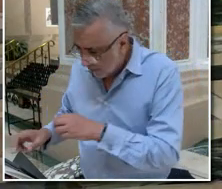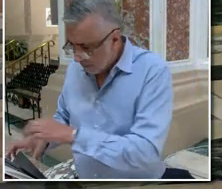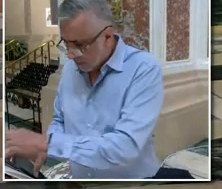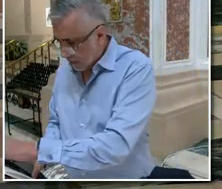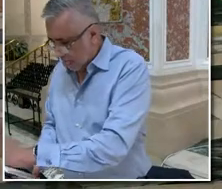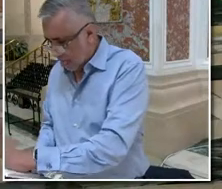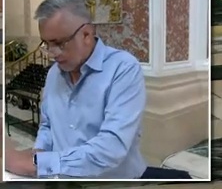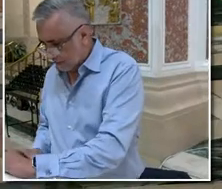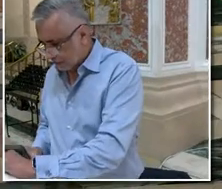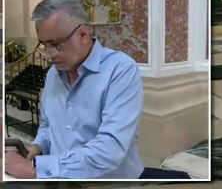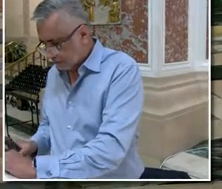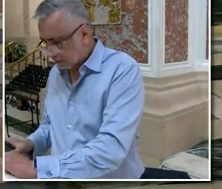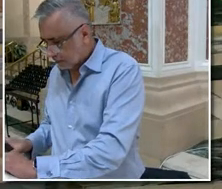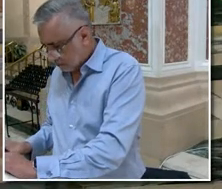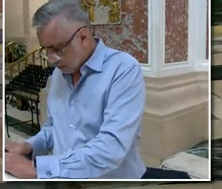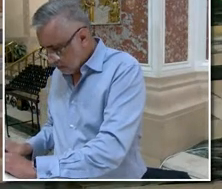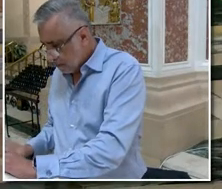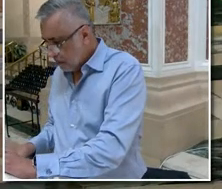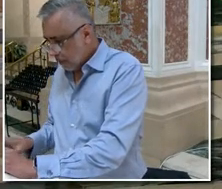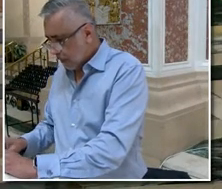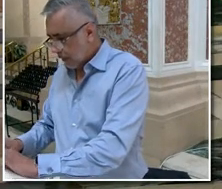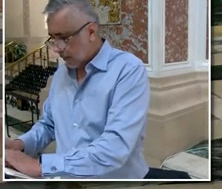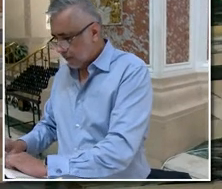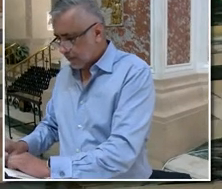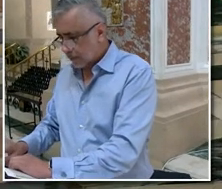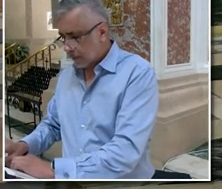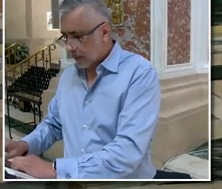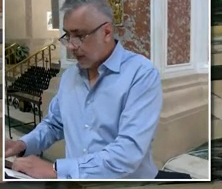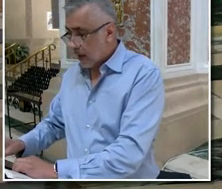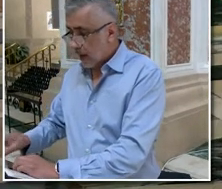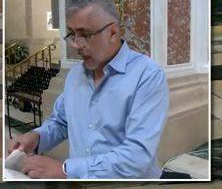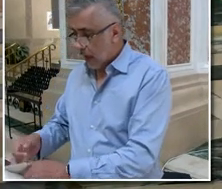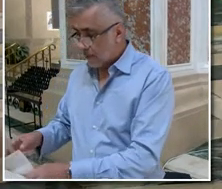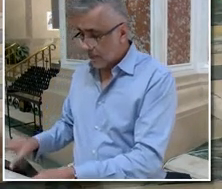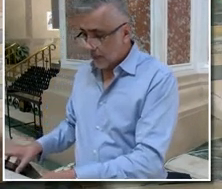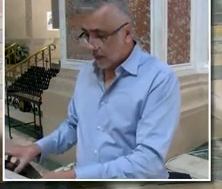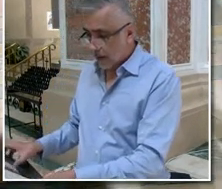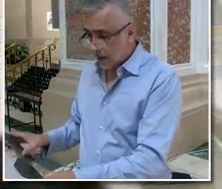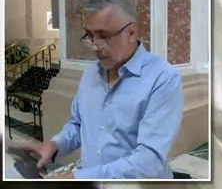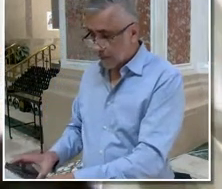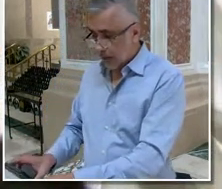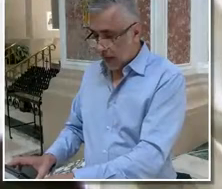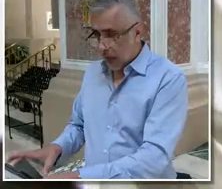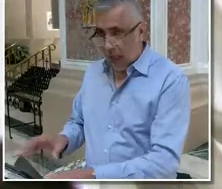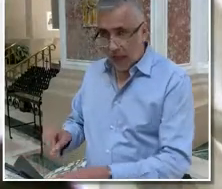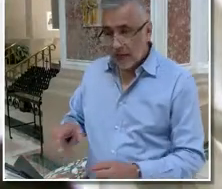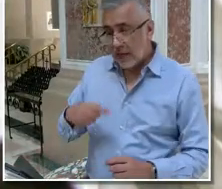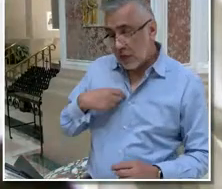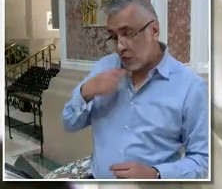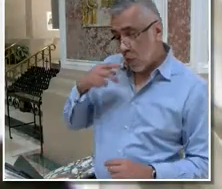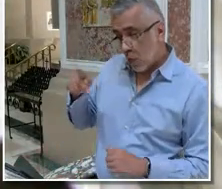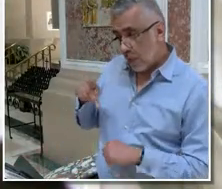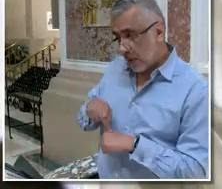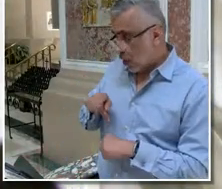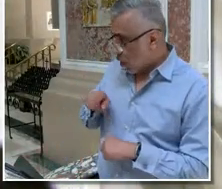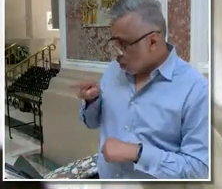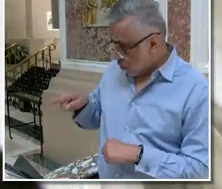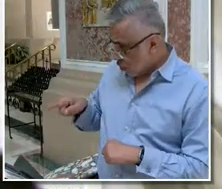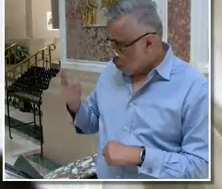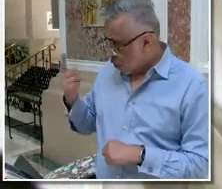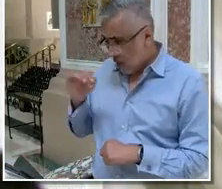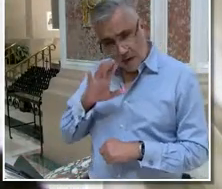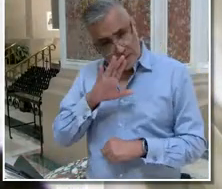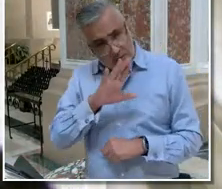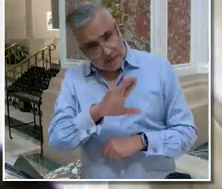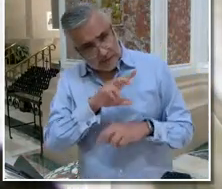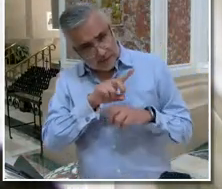Then the maid, who was the gatekeeper, said to Peter, "You are not one of this man's disciples, are